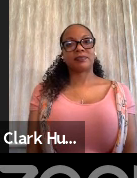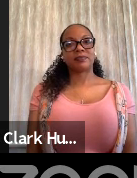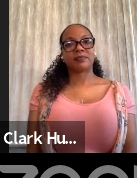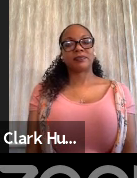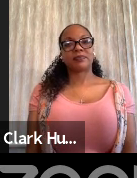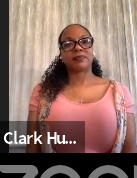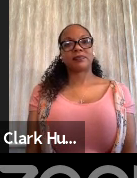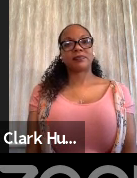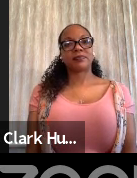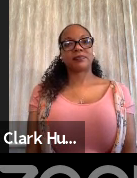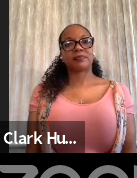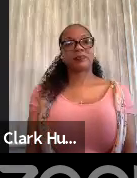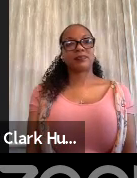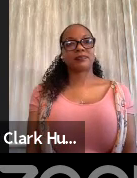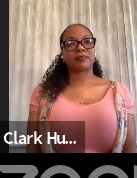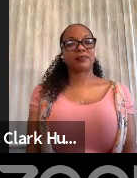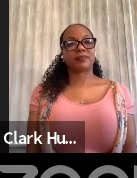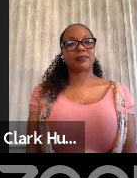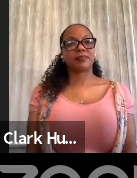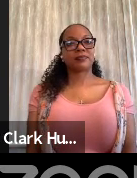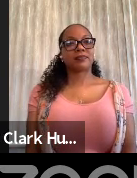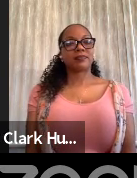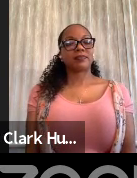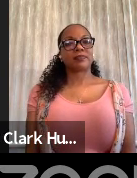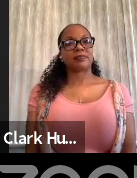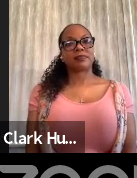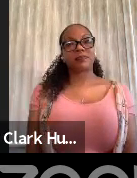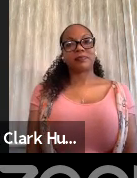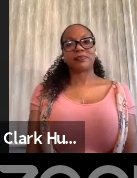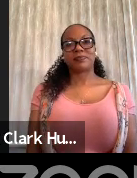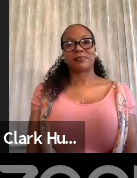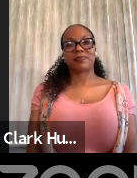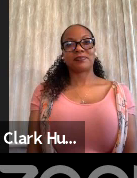President. any further discussion?